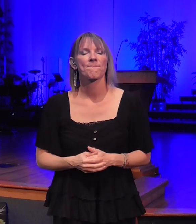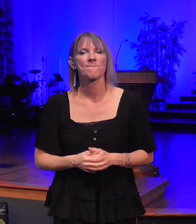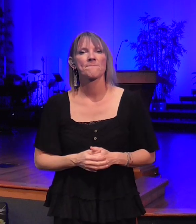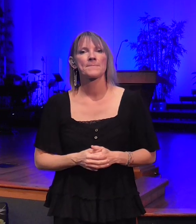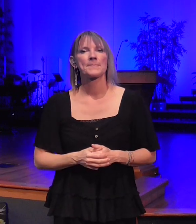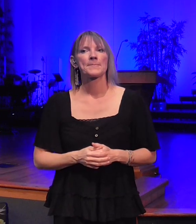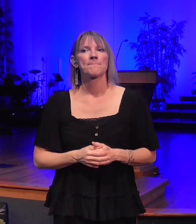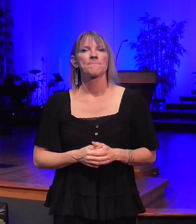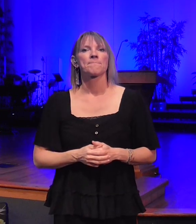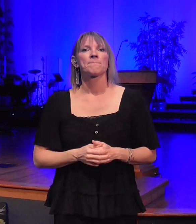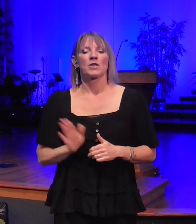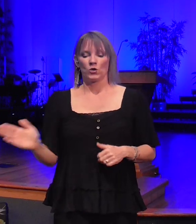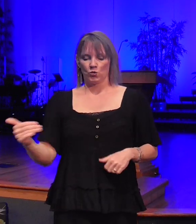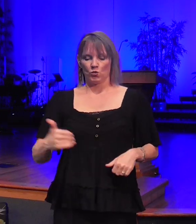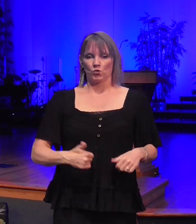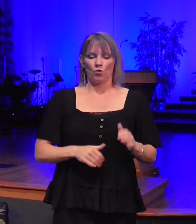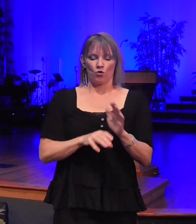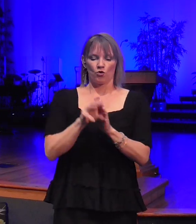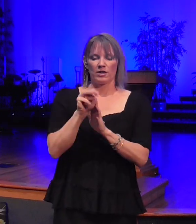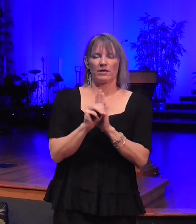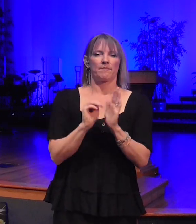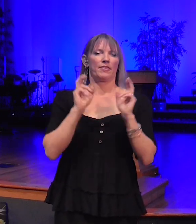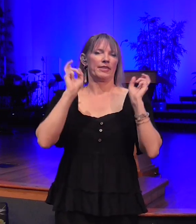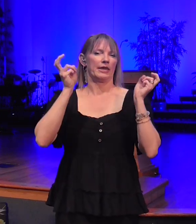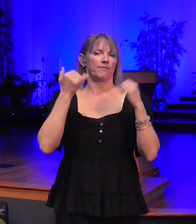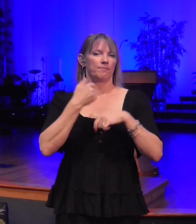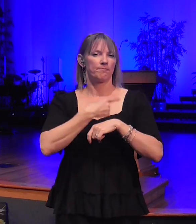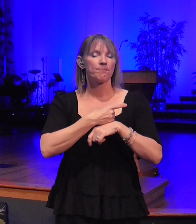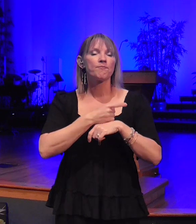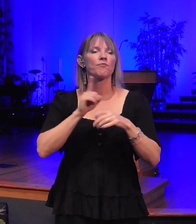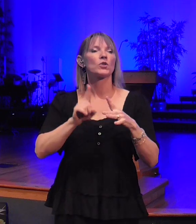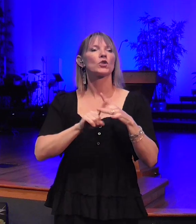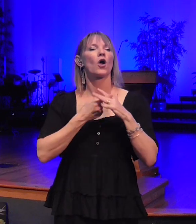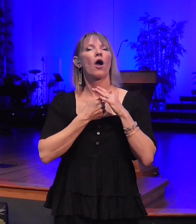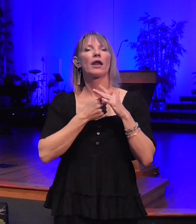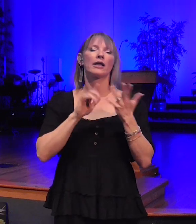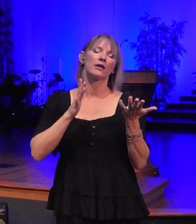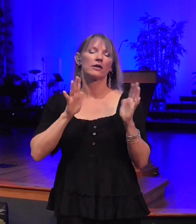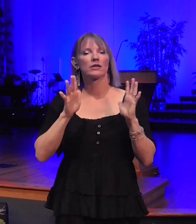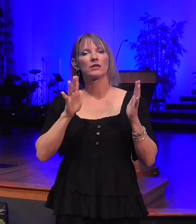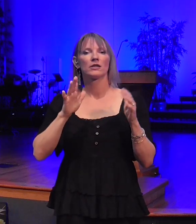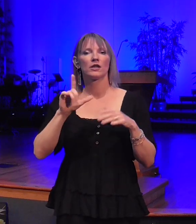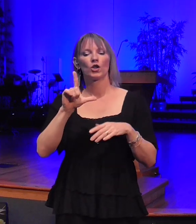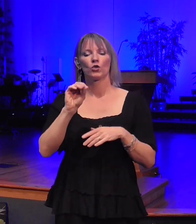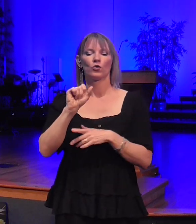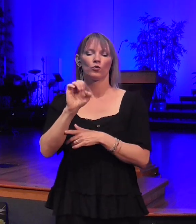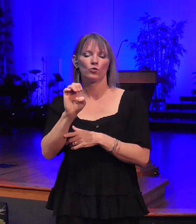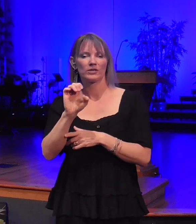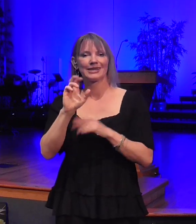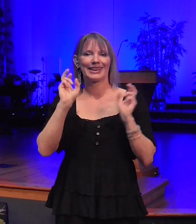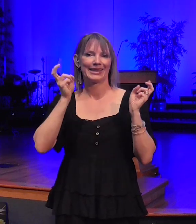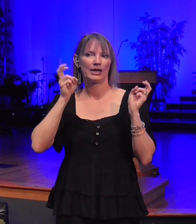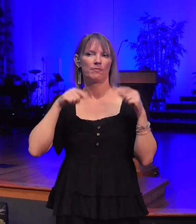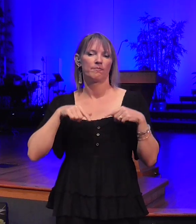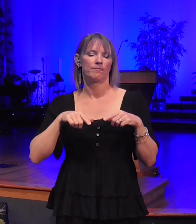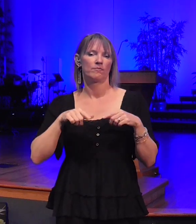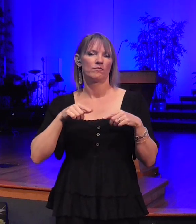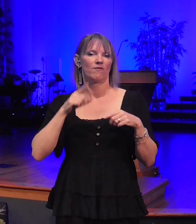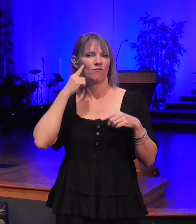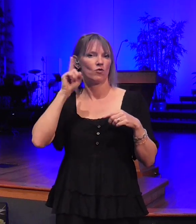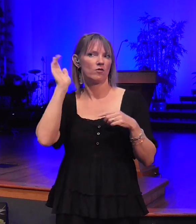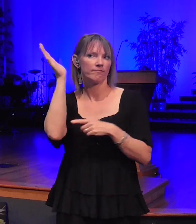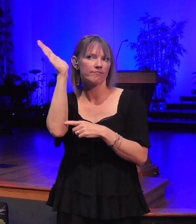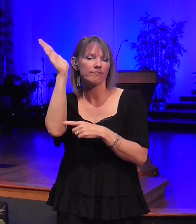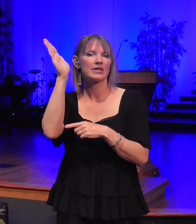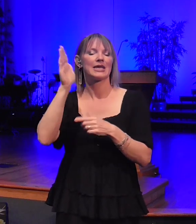The soul's curriculum is our theme today. We're starting a kind of loose theme for many of our talks in the summer today called Summer School for